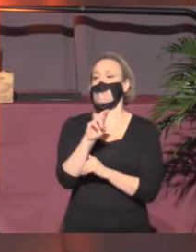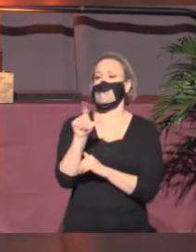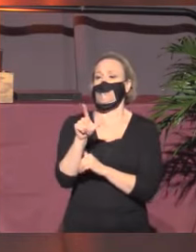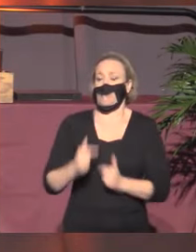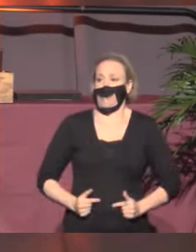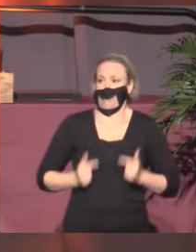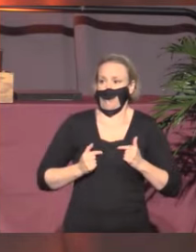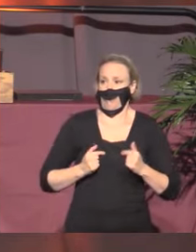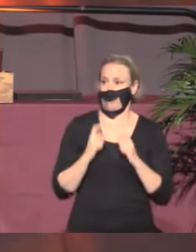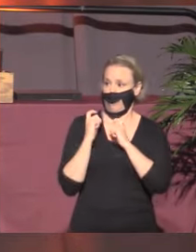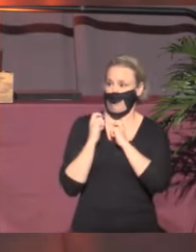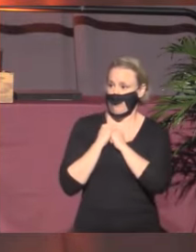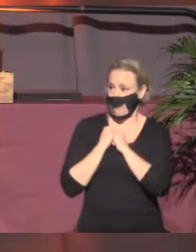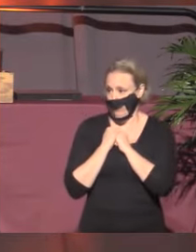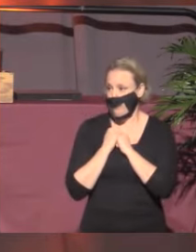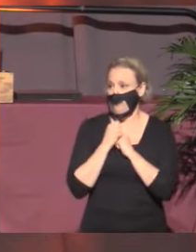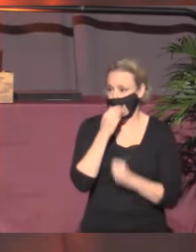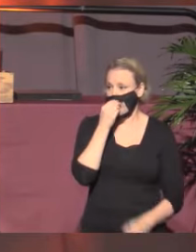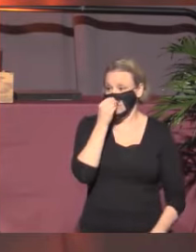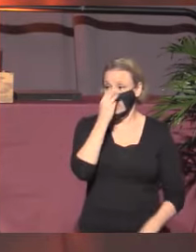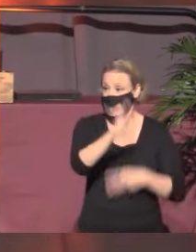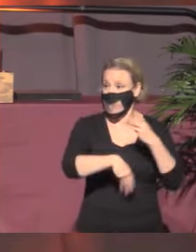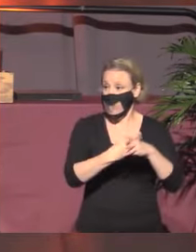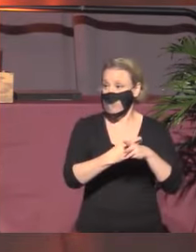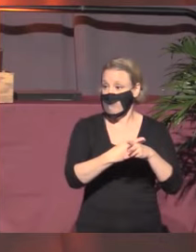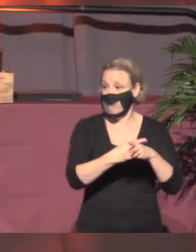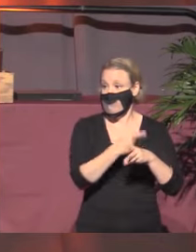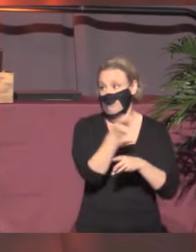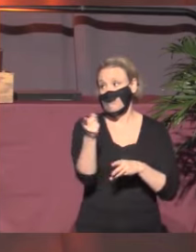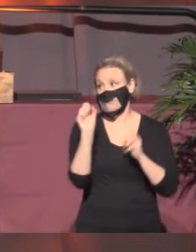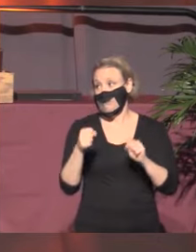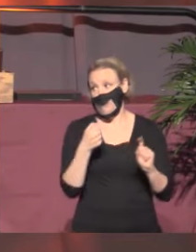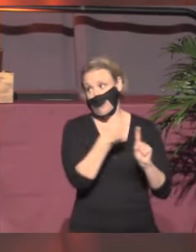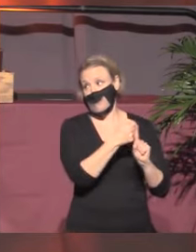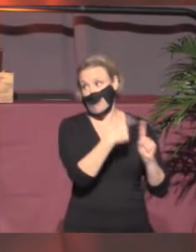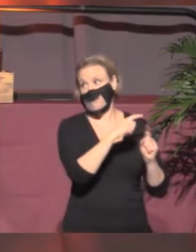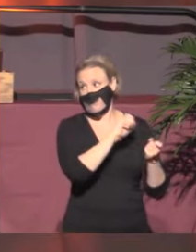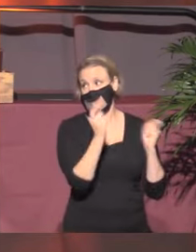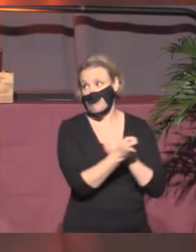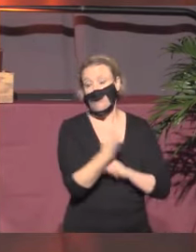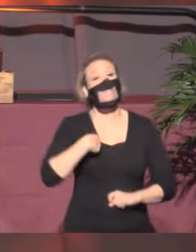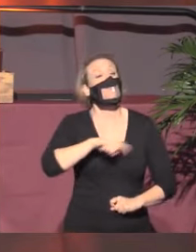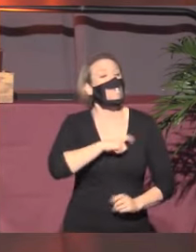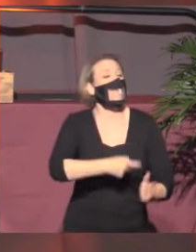You can change the world. We need you to change the world.